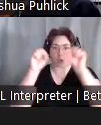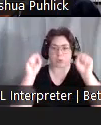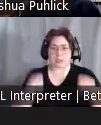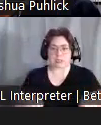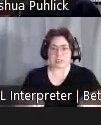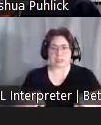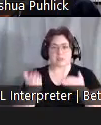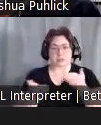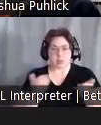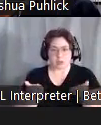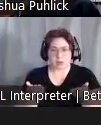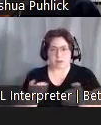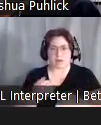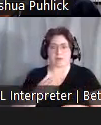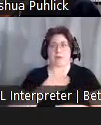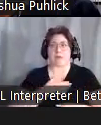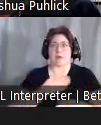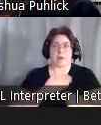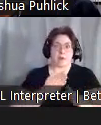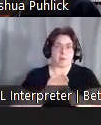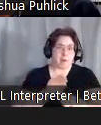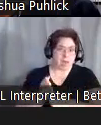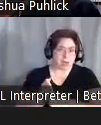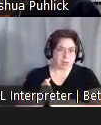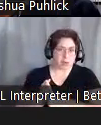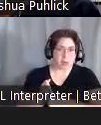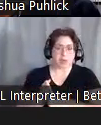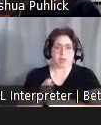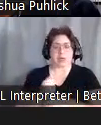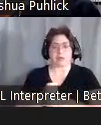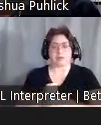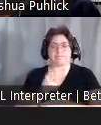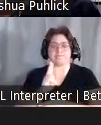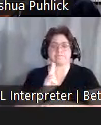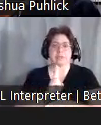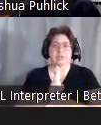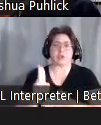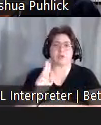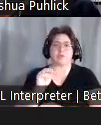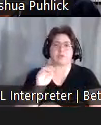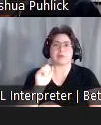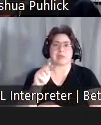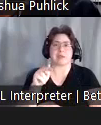we've done this when I was at the University of Maine